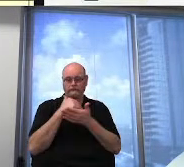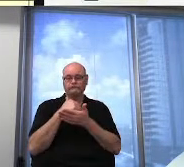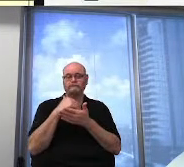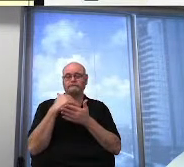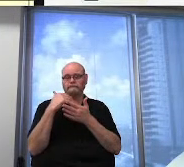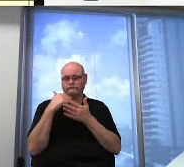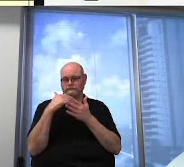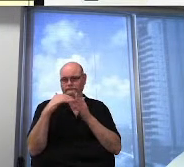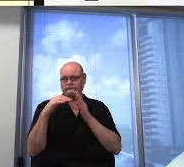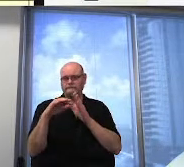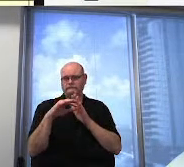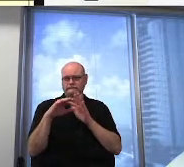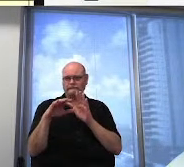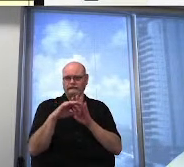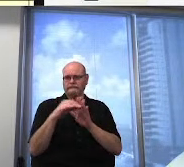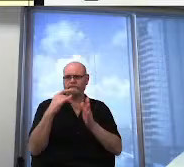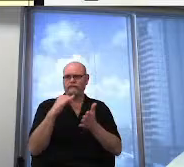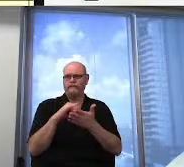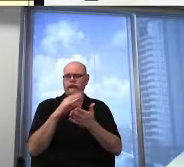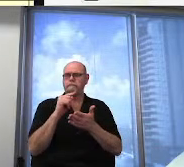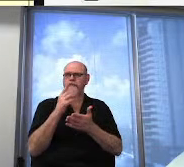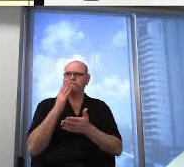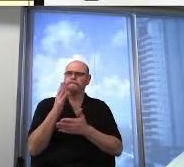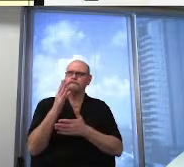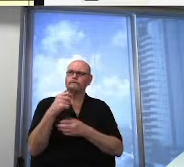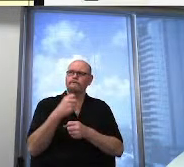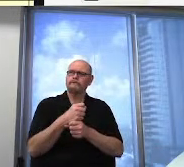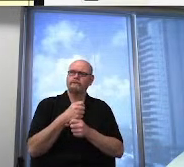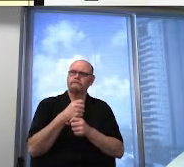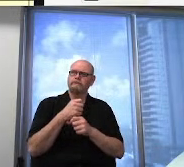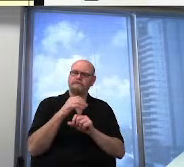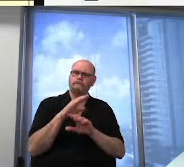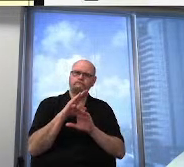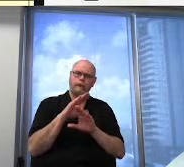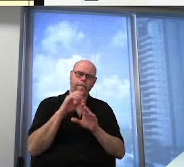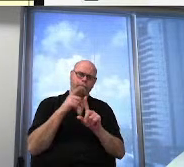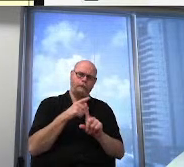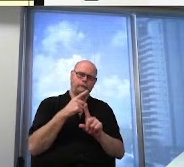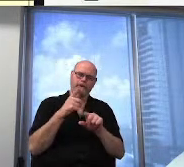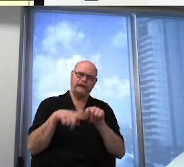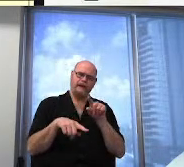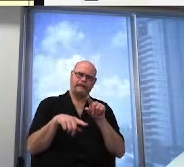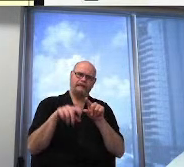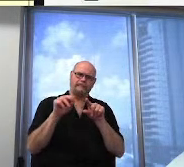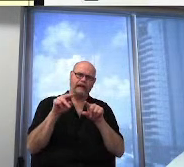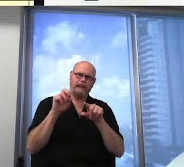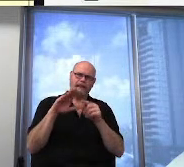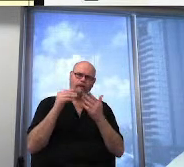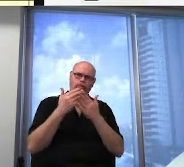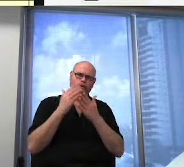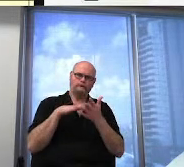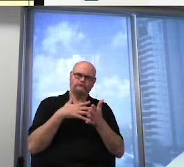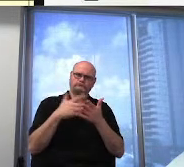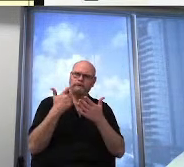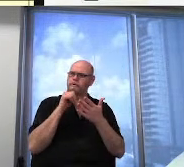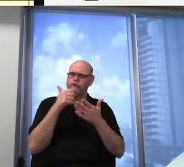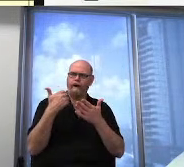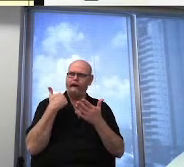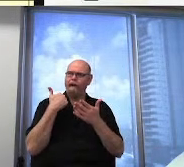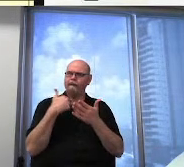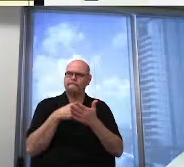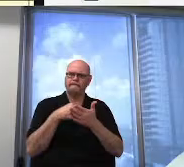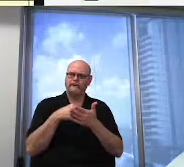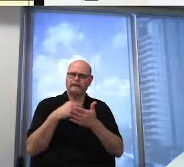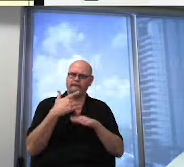budget designated. When we're actually going to future years, to a very point, we cannot line up all these schedules because we don't have certainty on